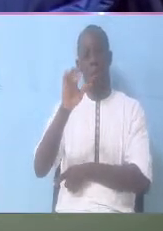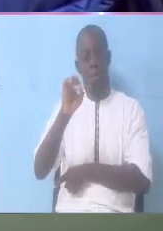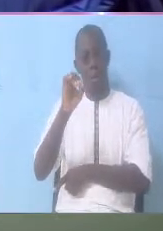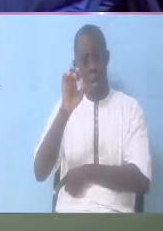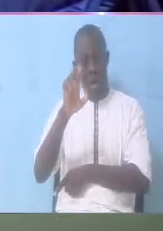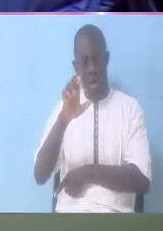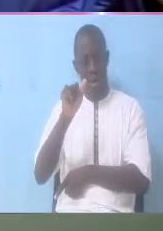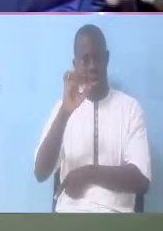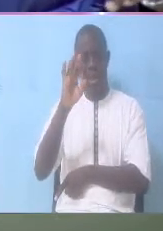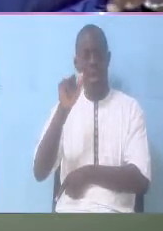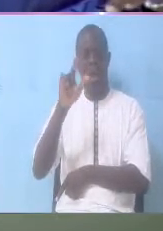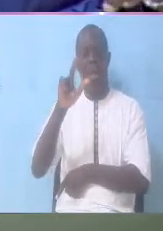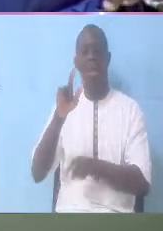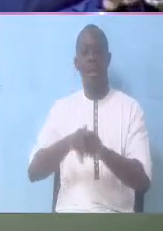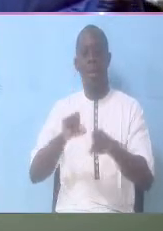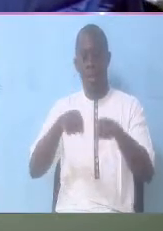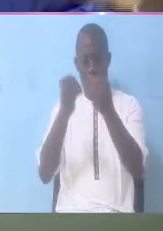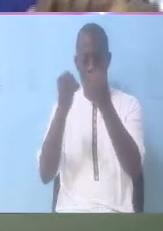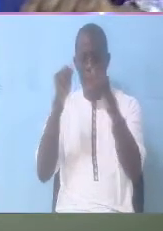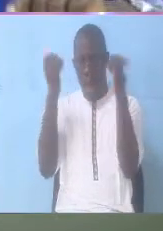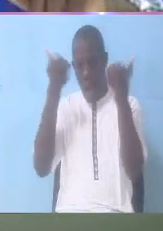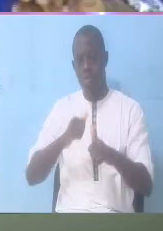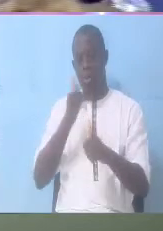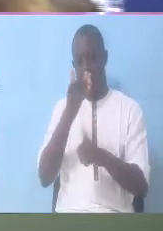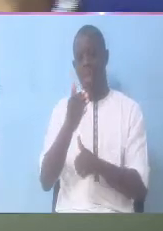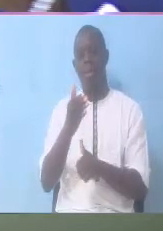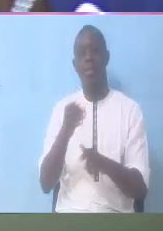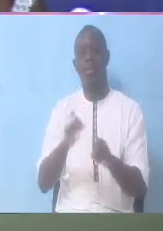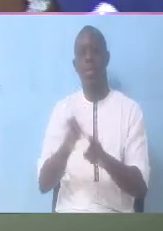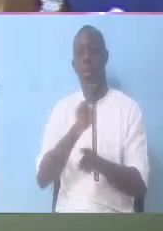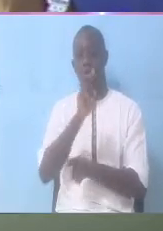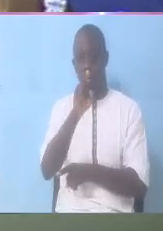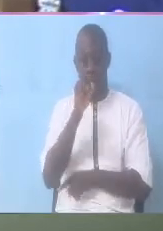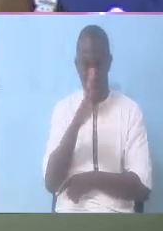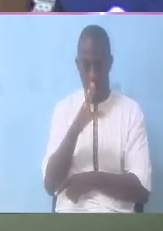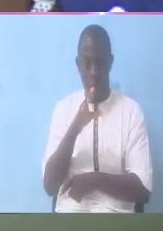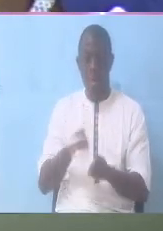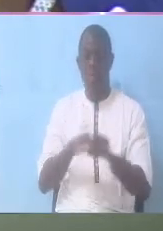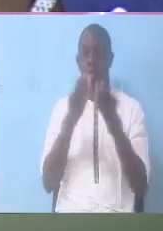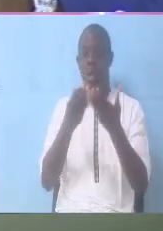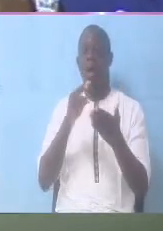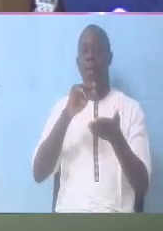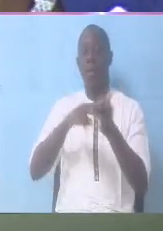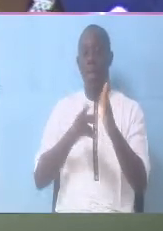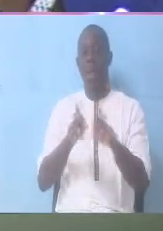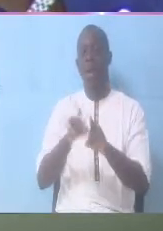here. Yes. That's what you said. Yes. So he's been lied to,